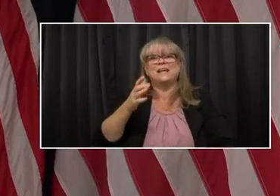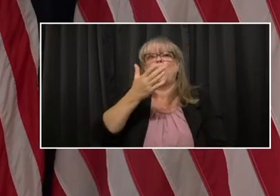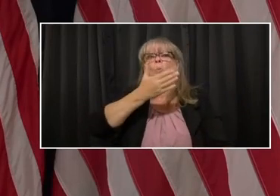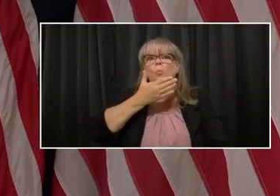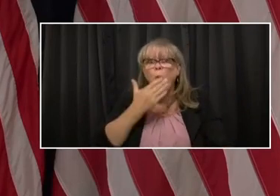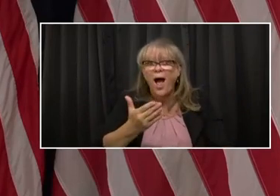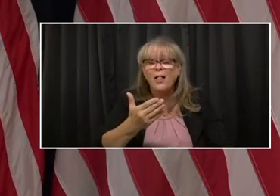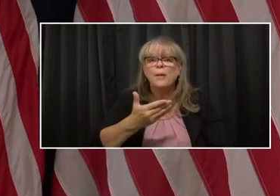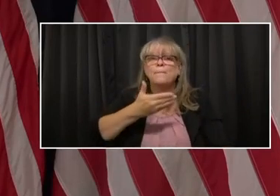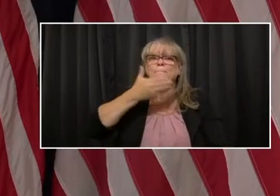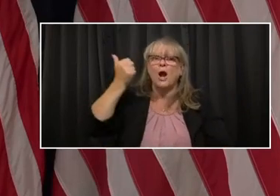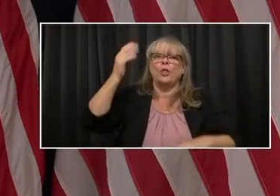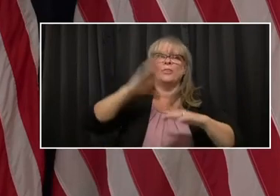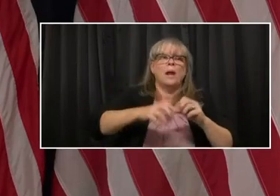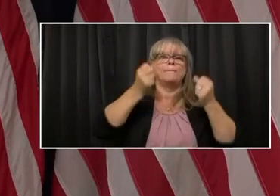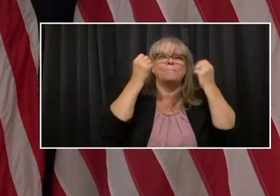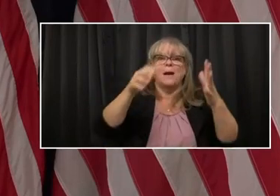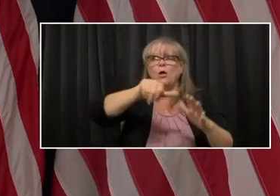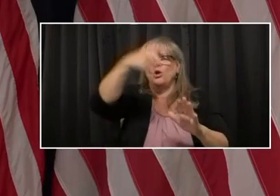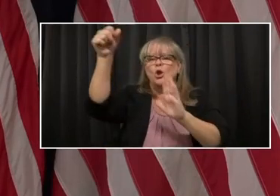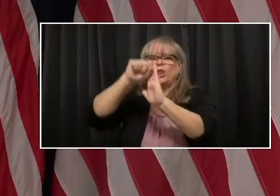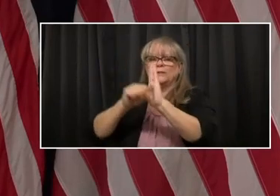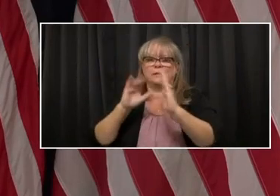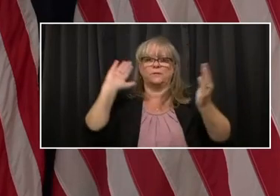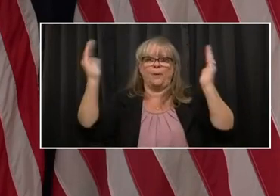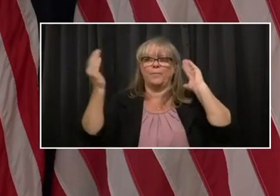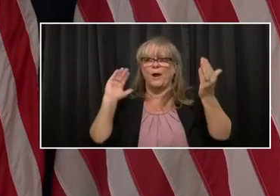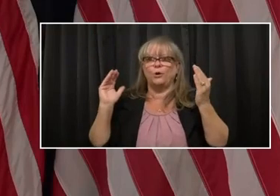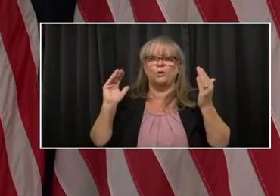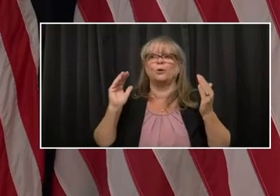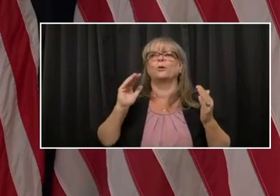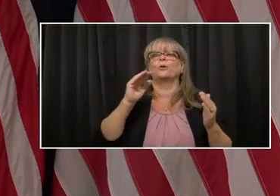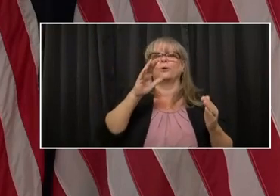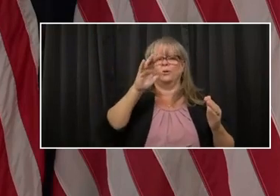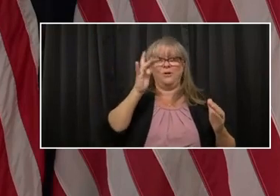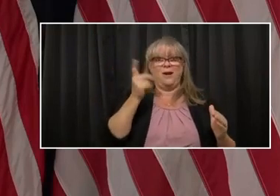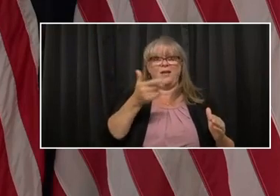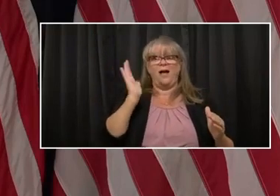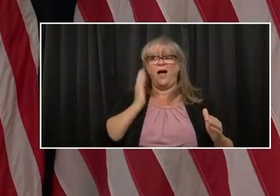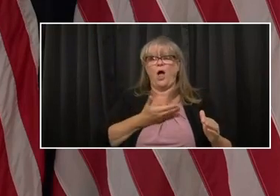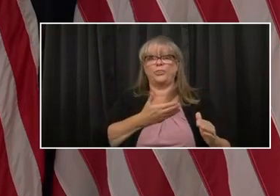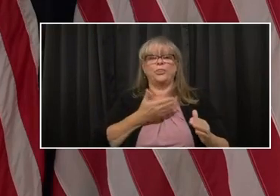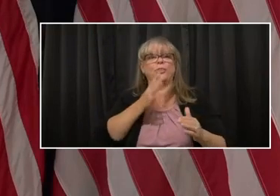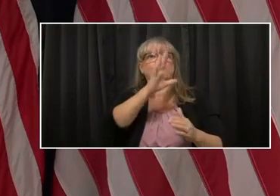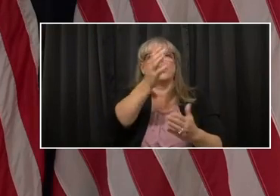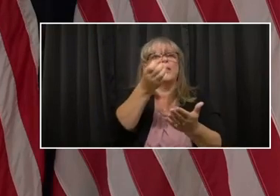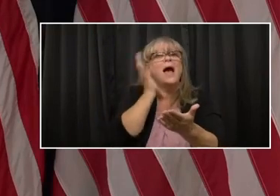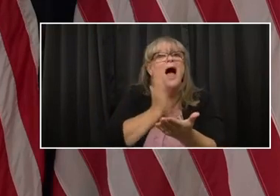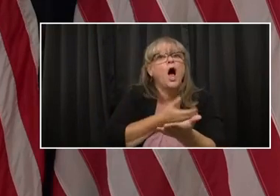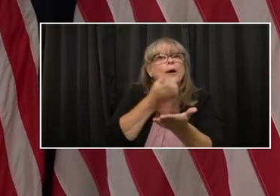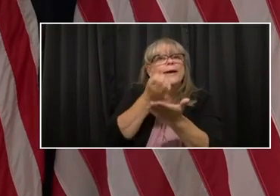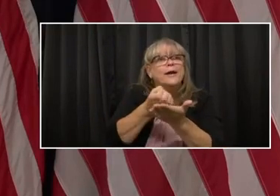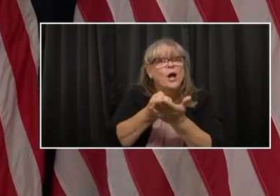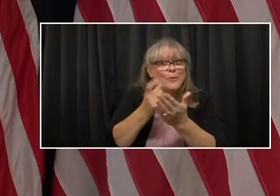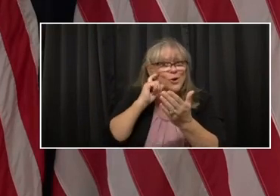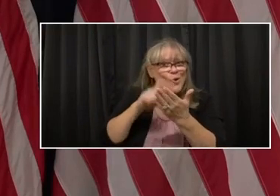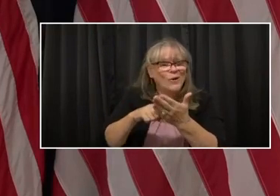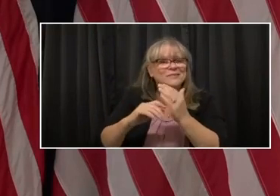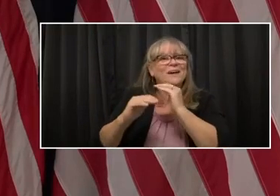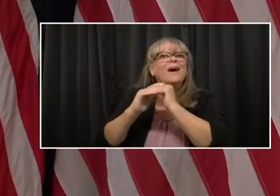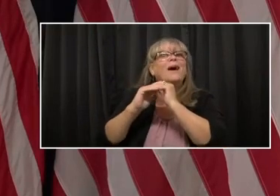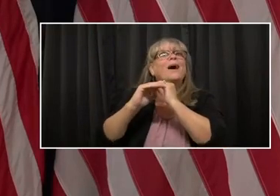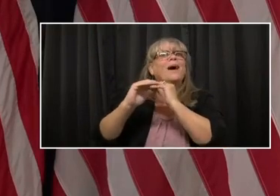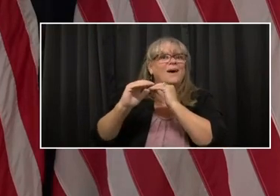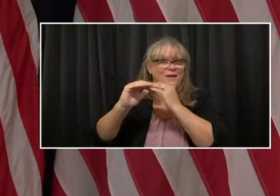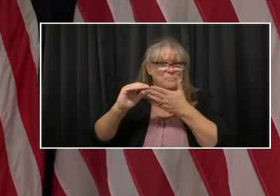that, our economy is doing better than many states. It's one as a direct result of the other. If you look in western Colorado, I think a